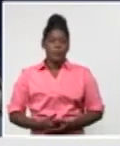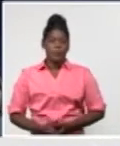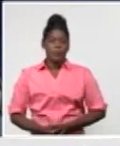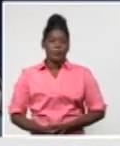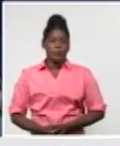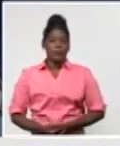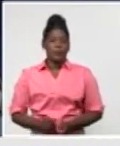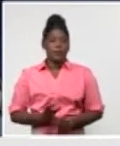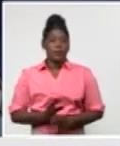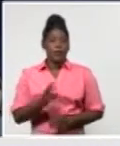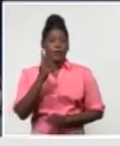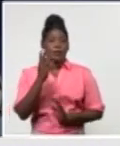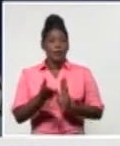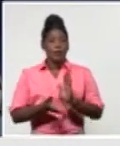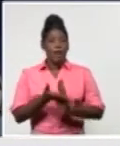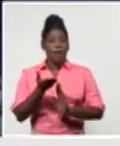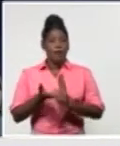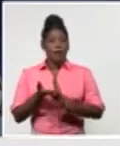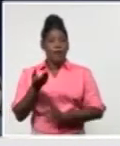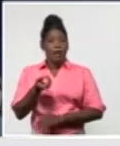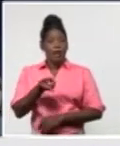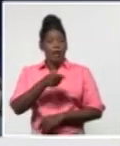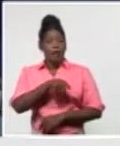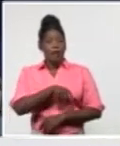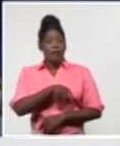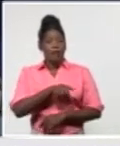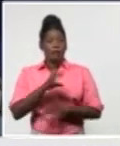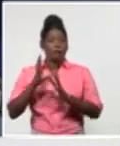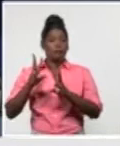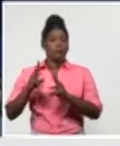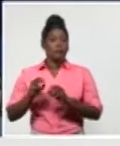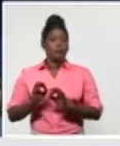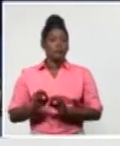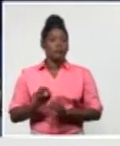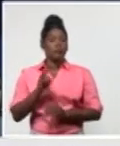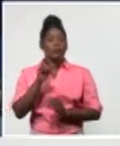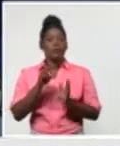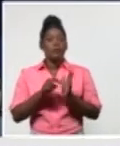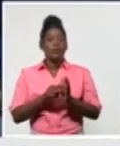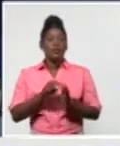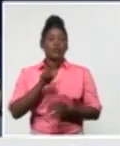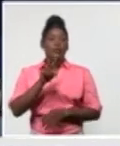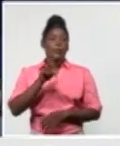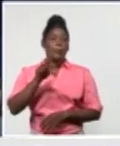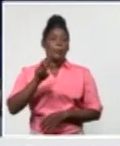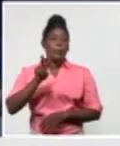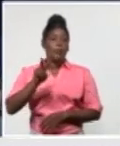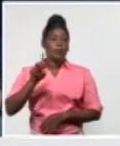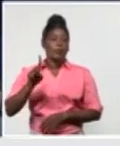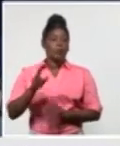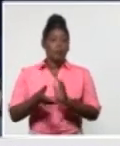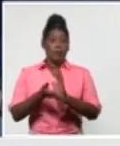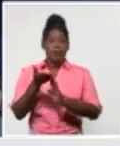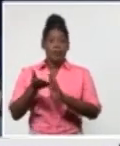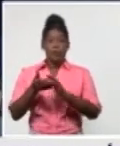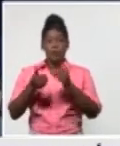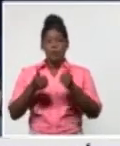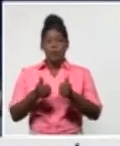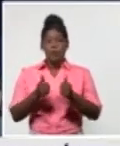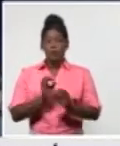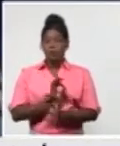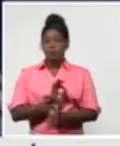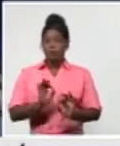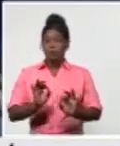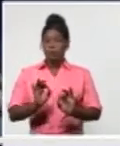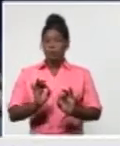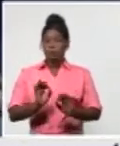try to have fewer confirmed cases. With the 3 discharges, yesterday 2,221 patients diagnosed